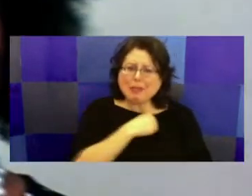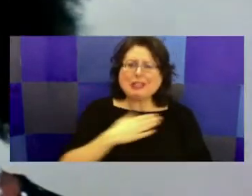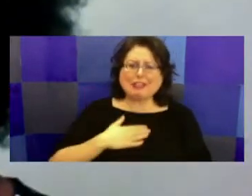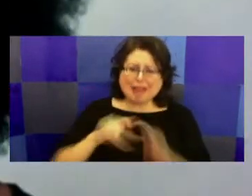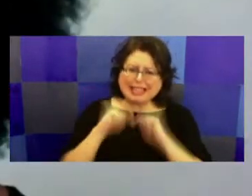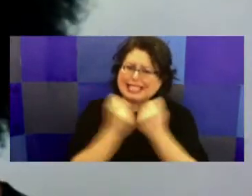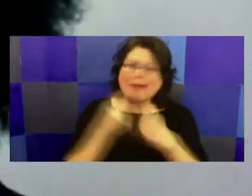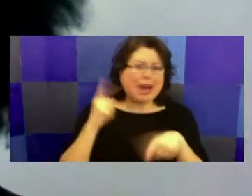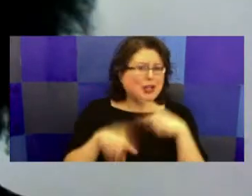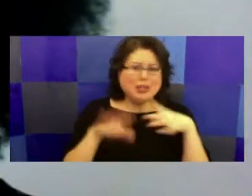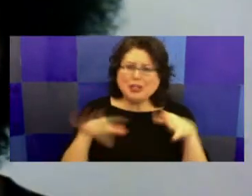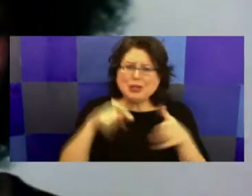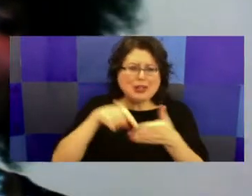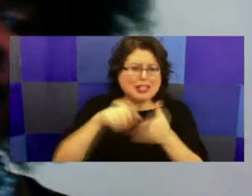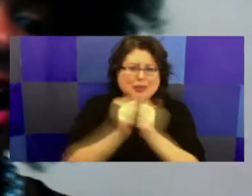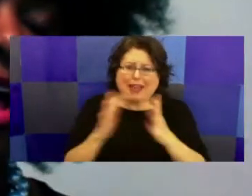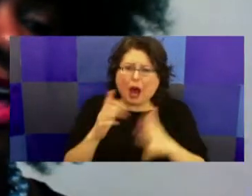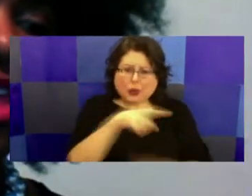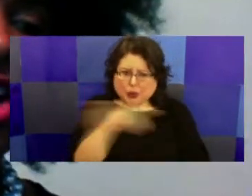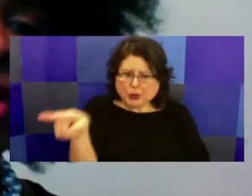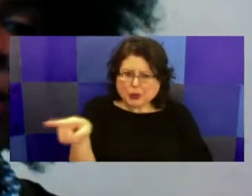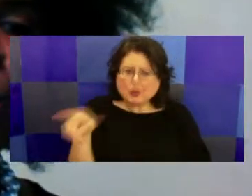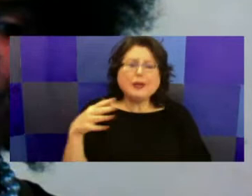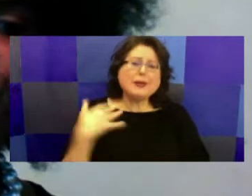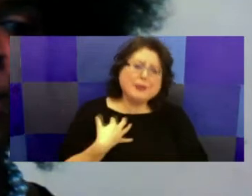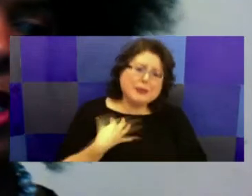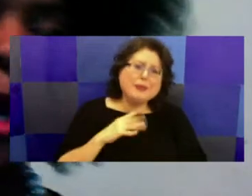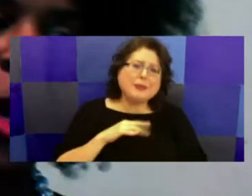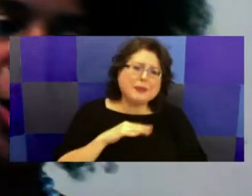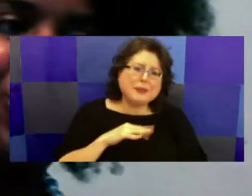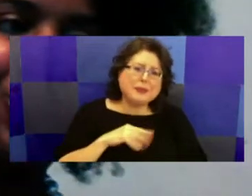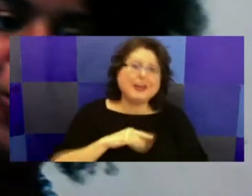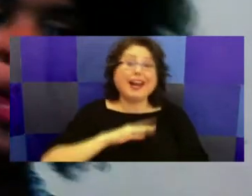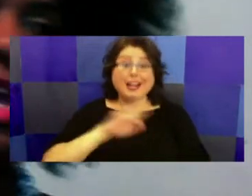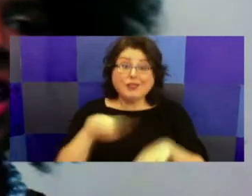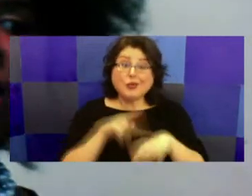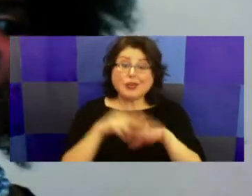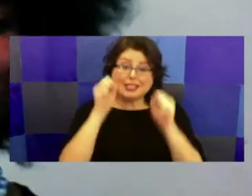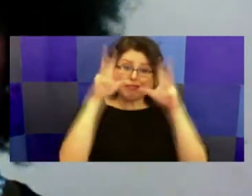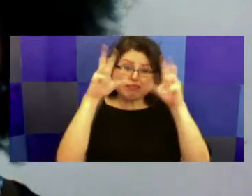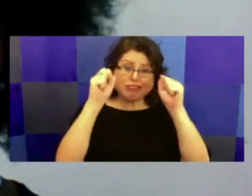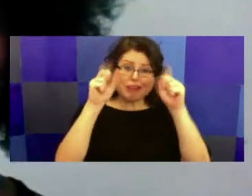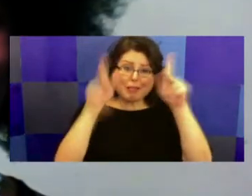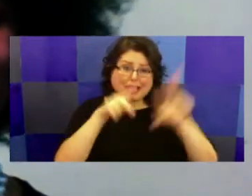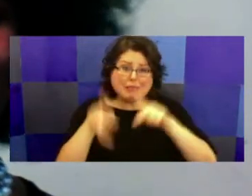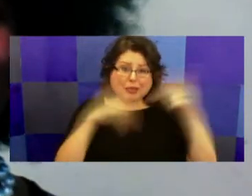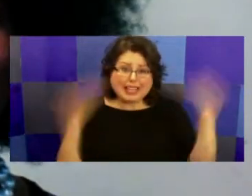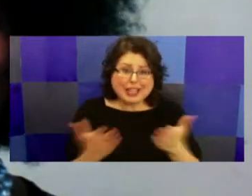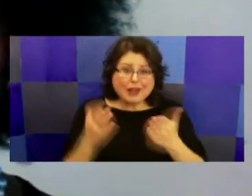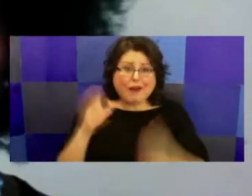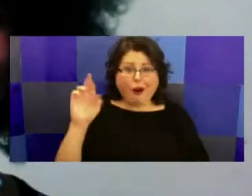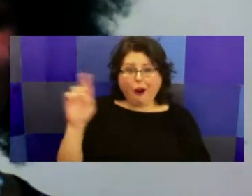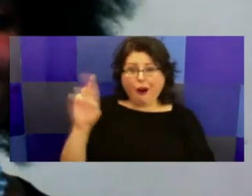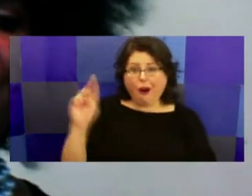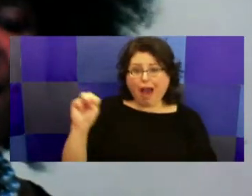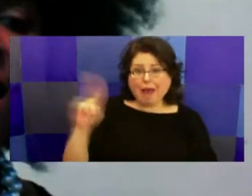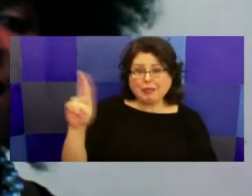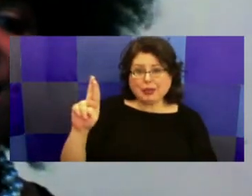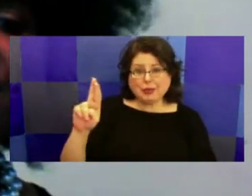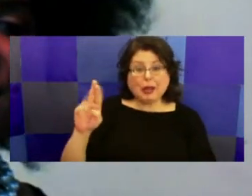done this without them. And then of course, the incredible people here at RMU in our media and tech